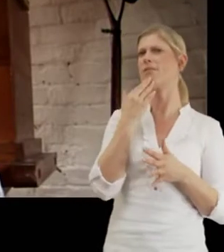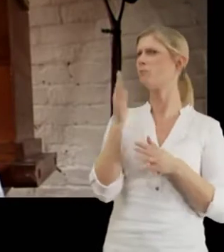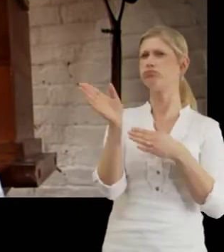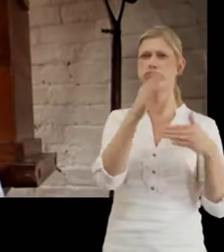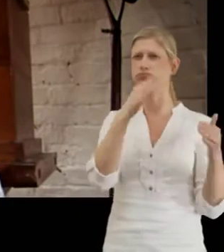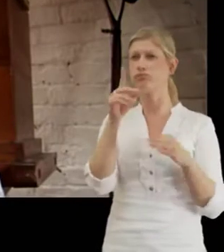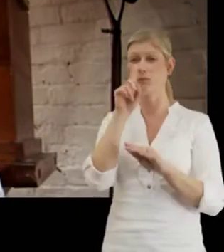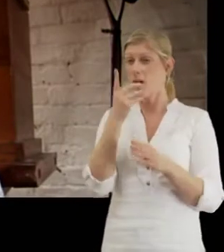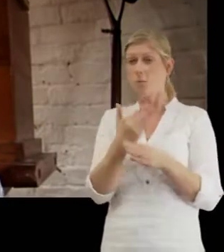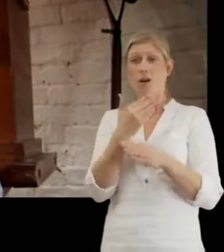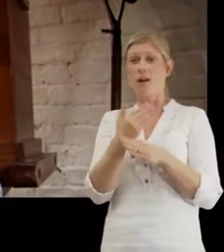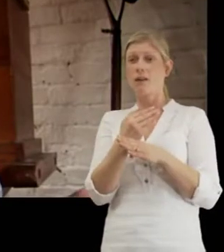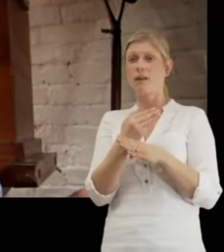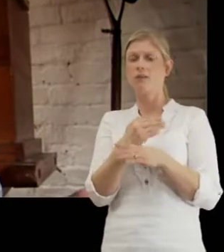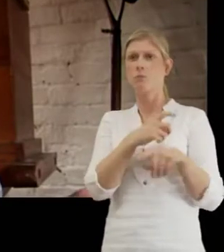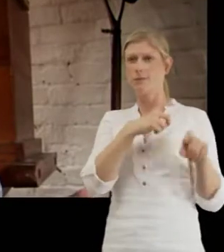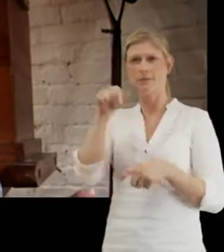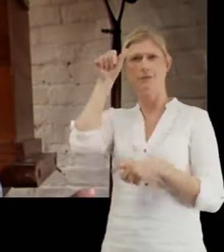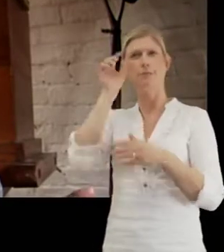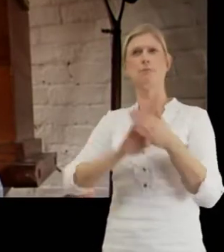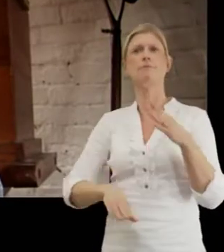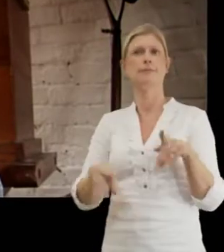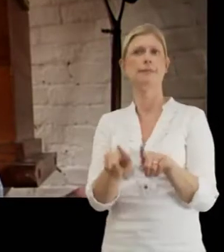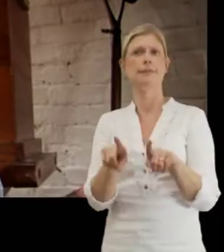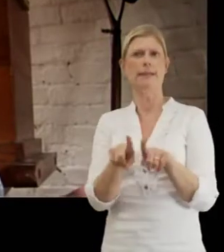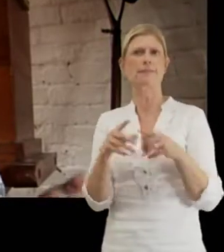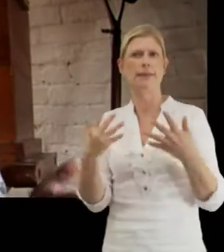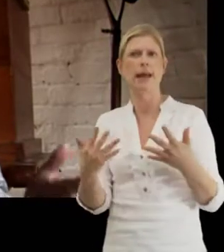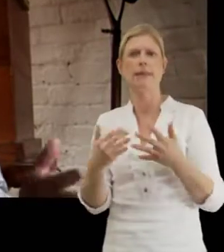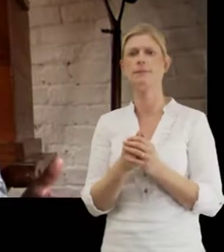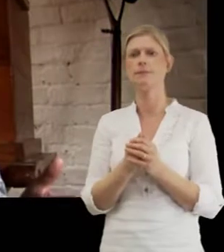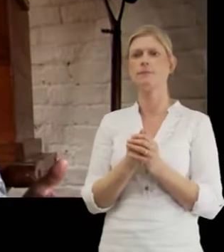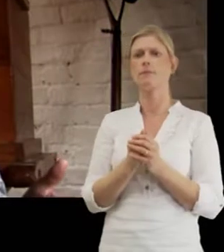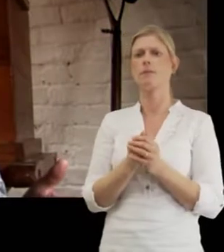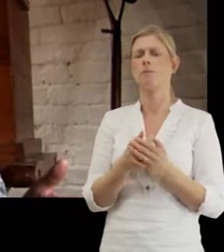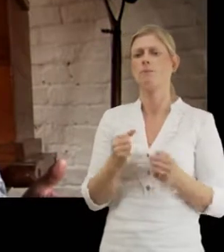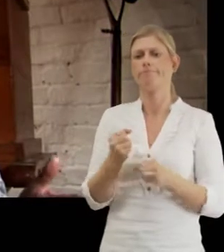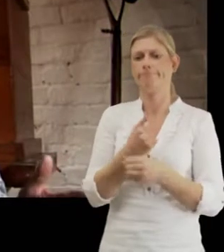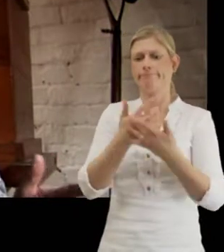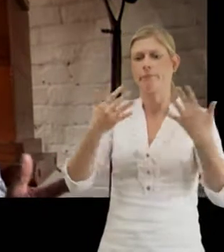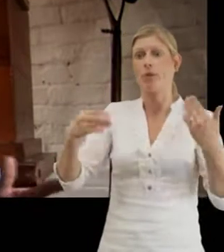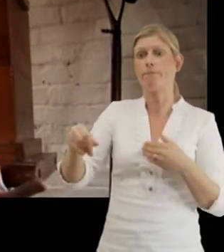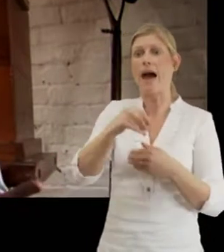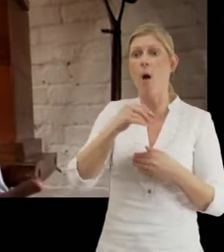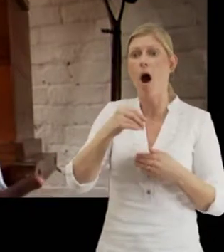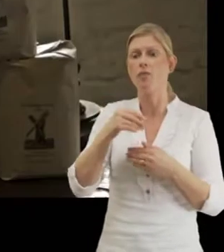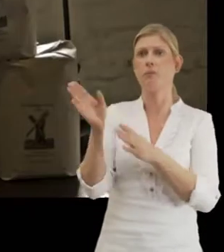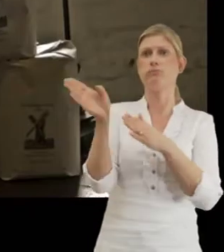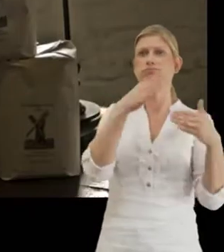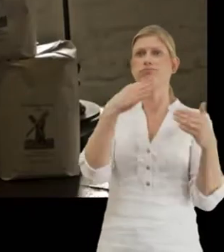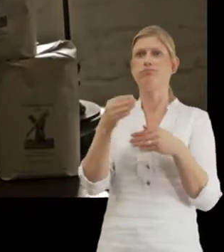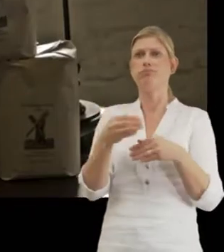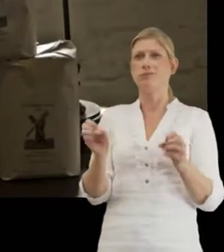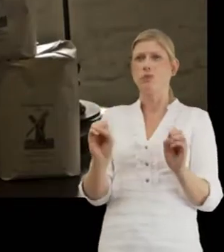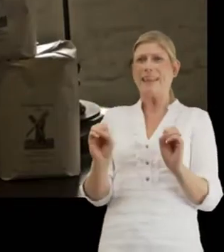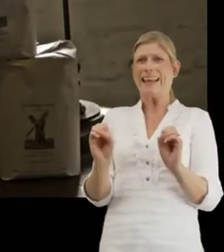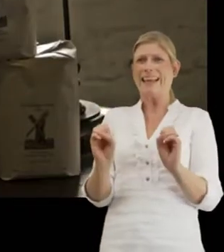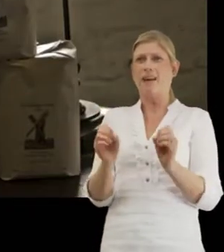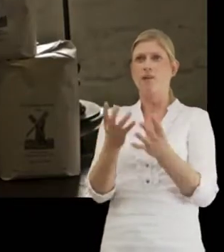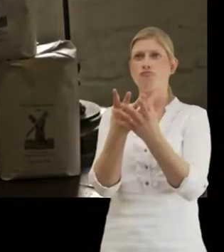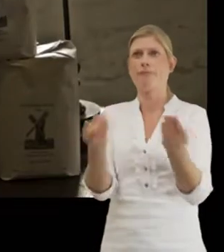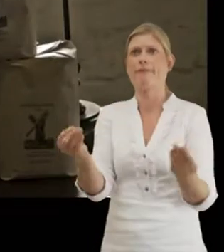run the thing, and we experience that even today. We make a lot of flour and then the wind may not blow for weeks and we run out before the